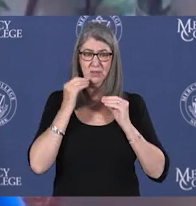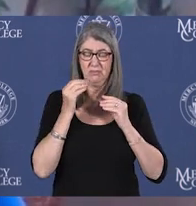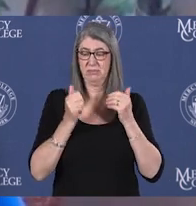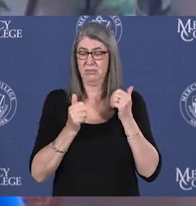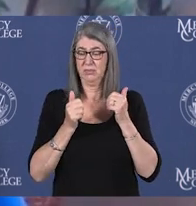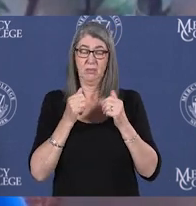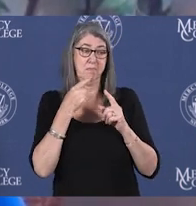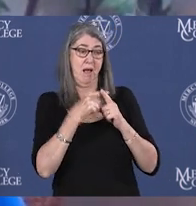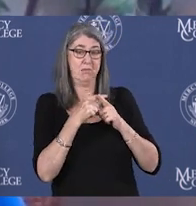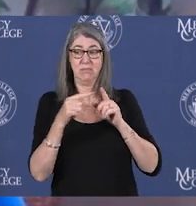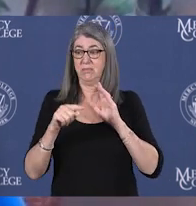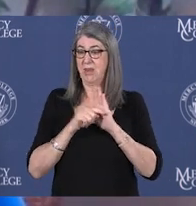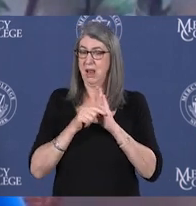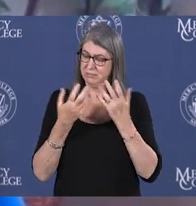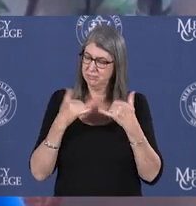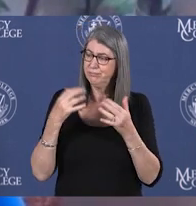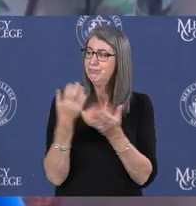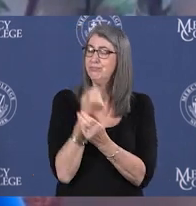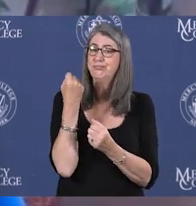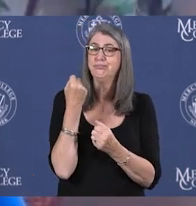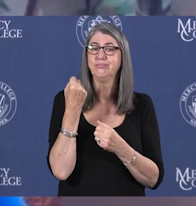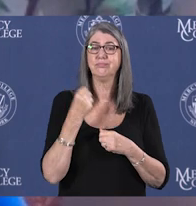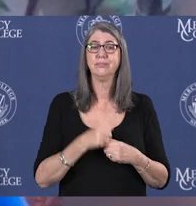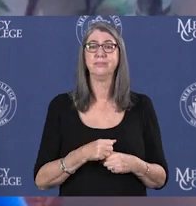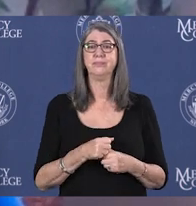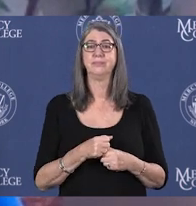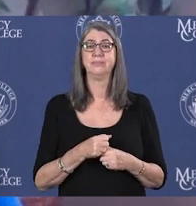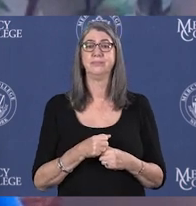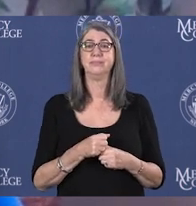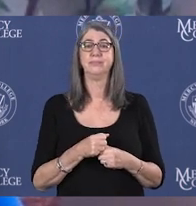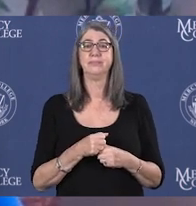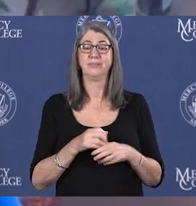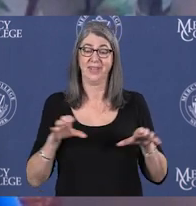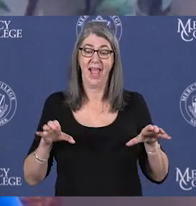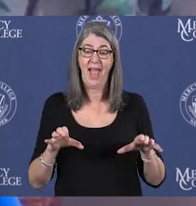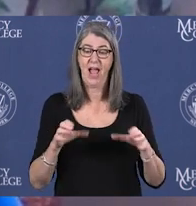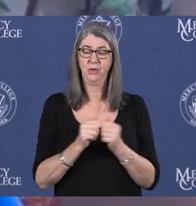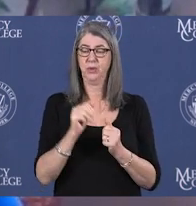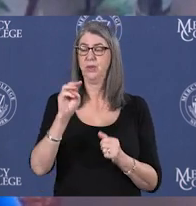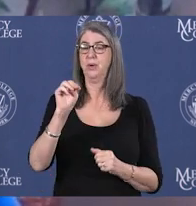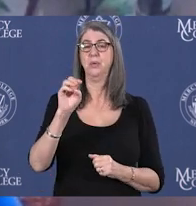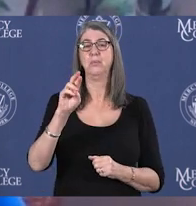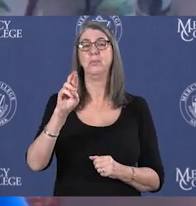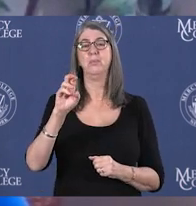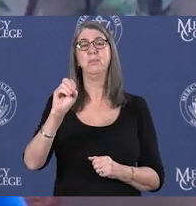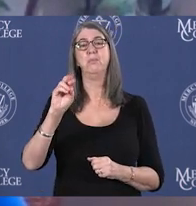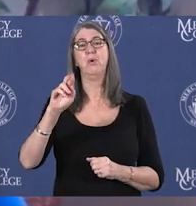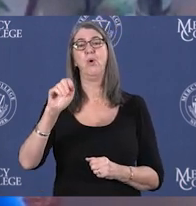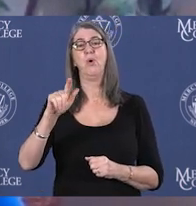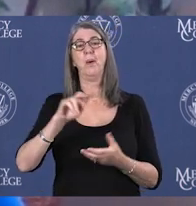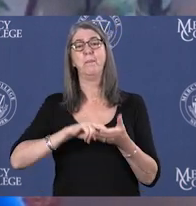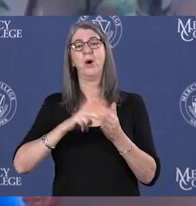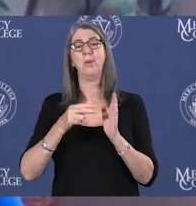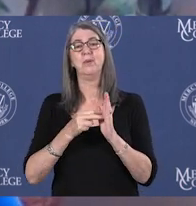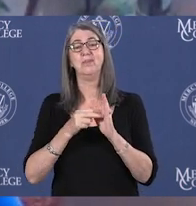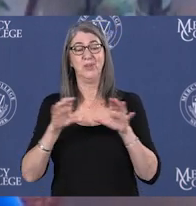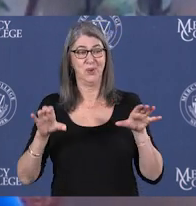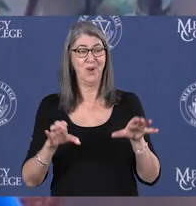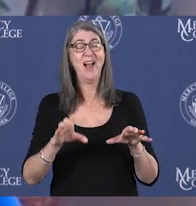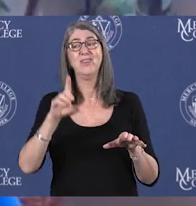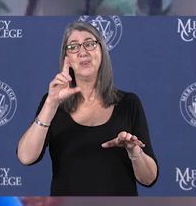whether positive or negative. Act with moral purpose. Your actions